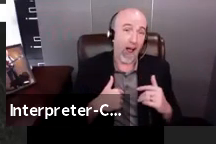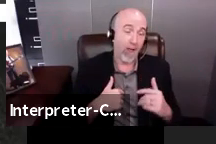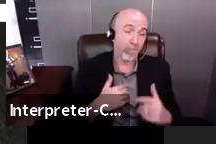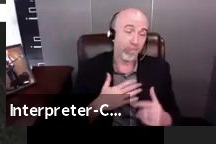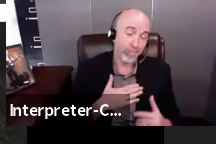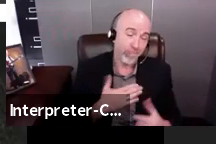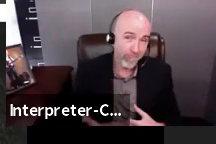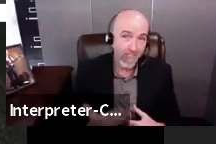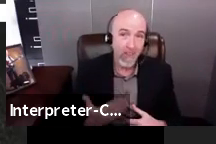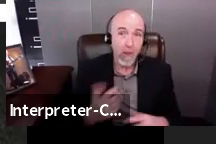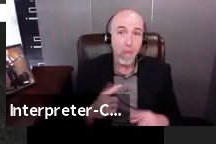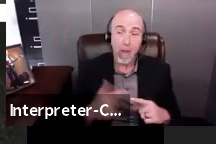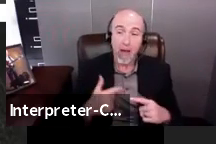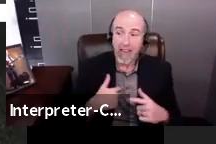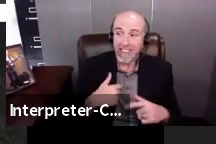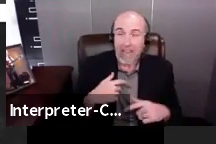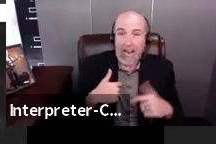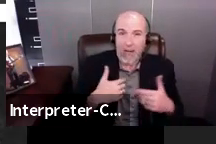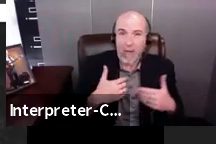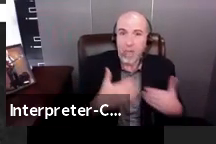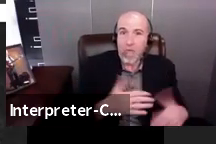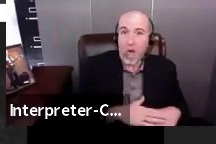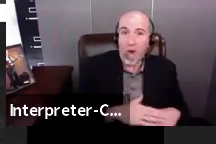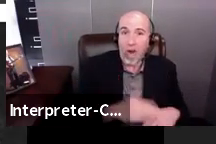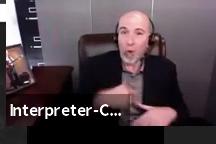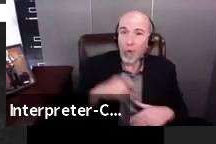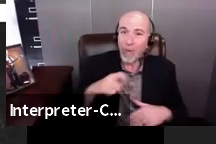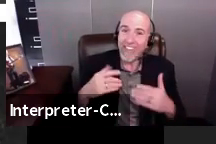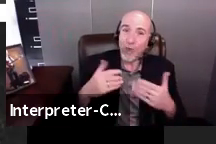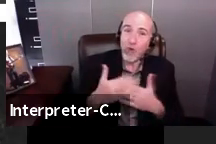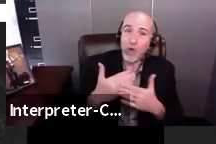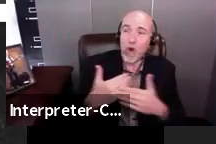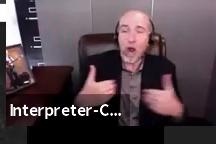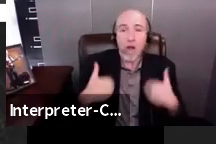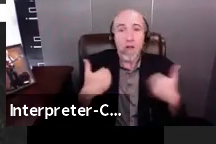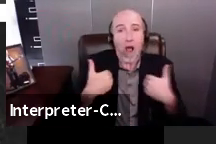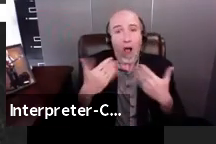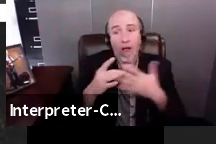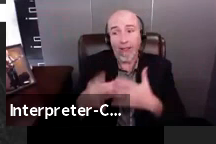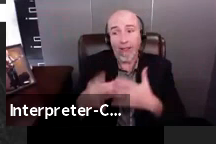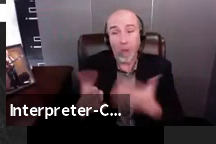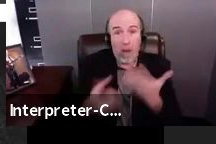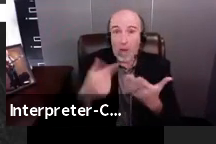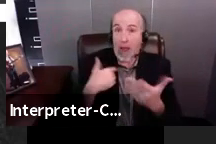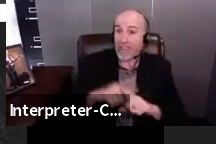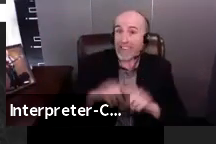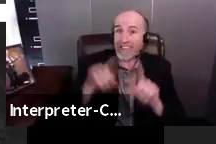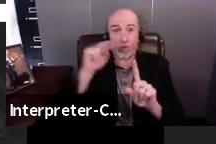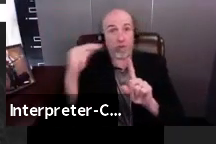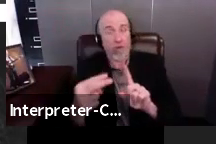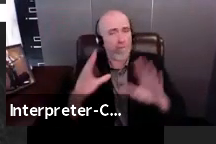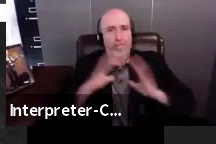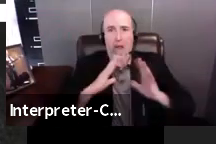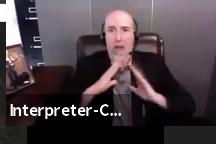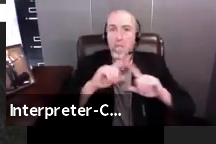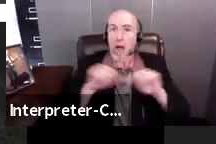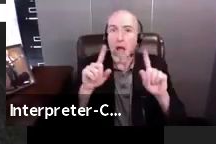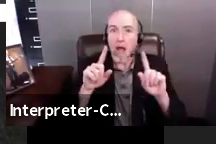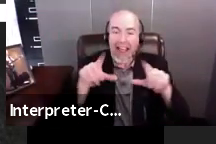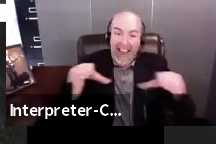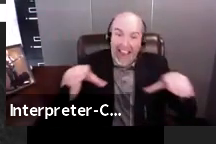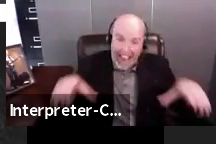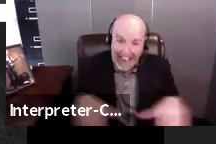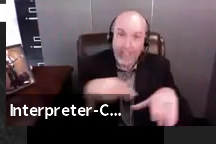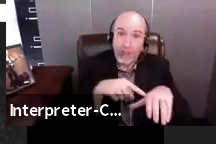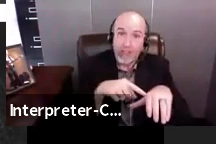on, and we need new young leaders. They may do it differently, but again, action